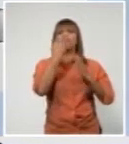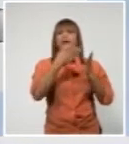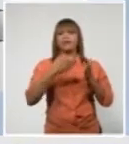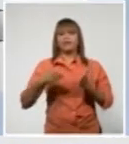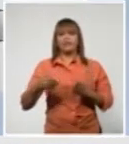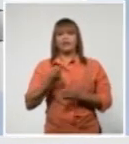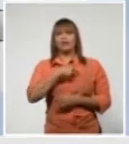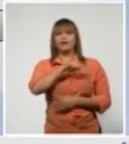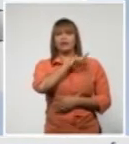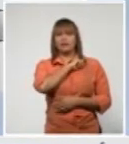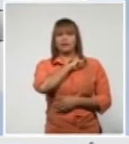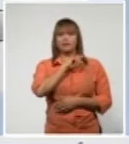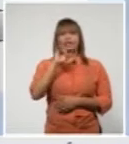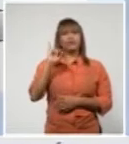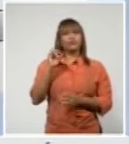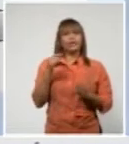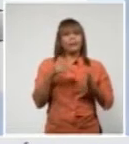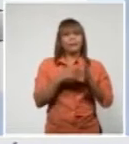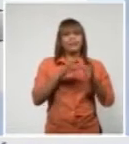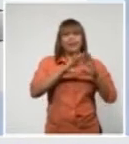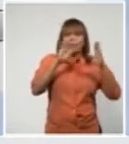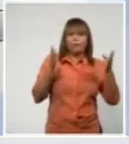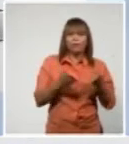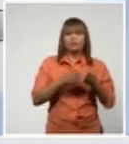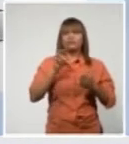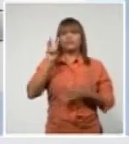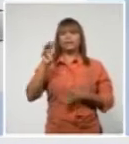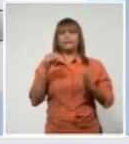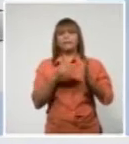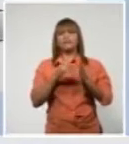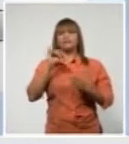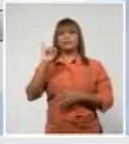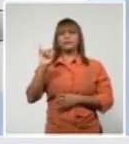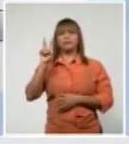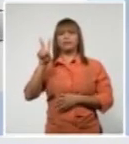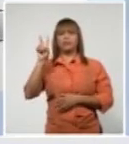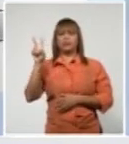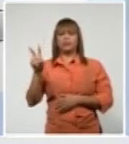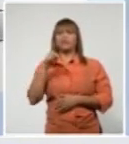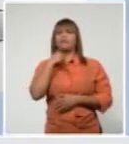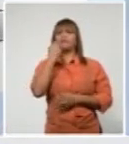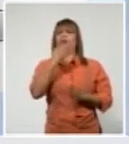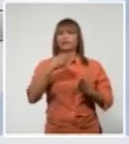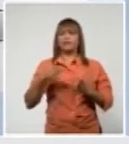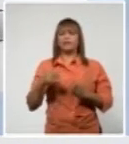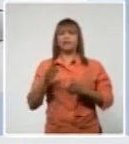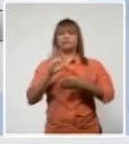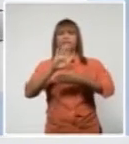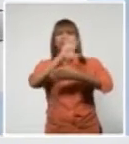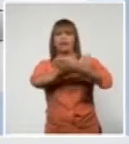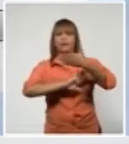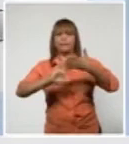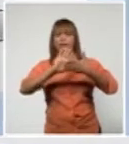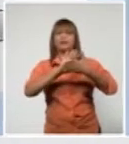16,794,263 people to have been diagnosed with the virus. Meanwhile,